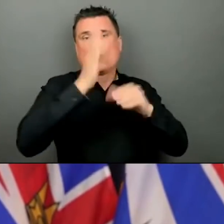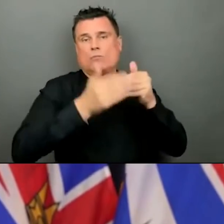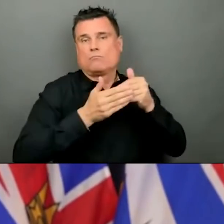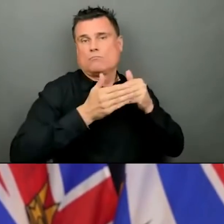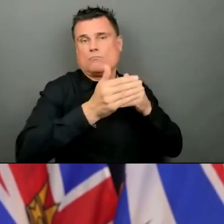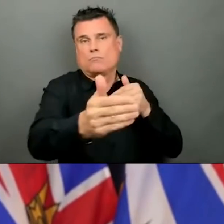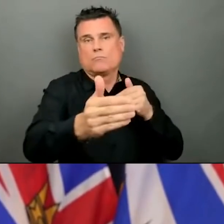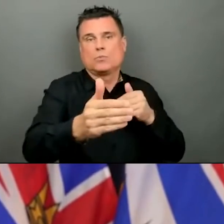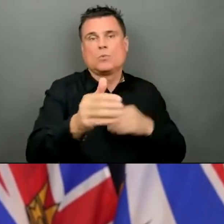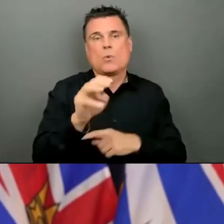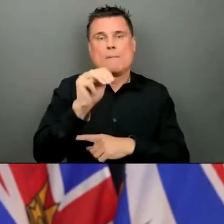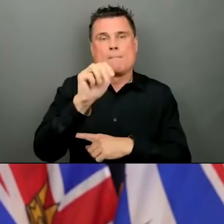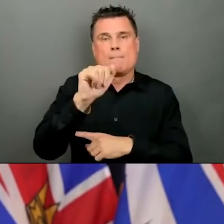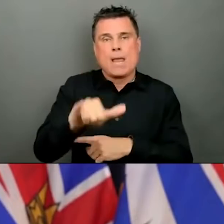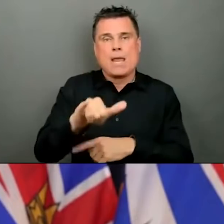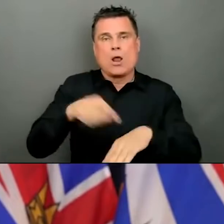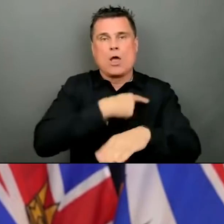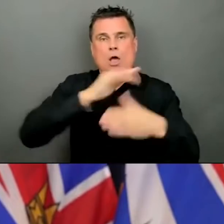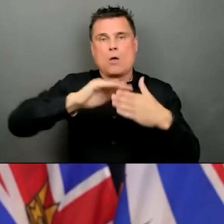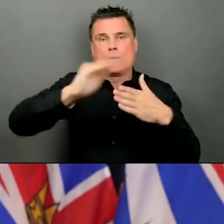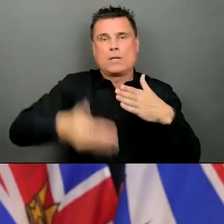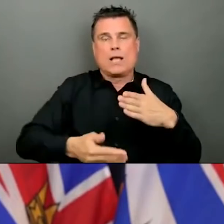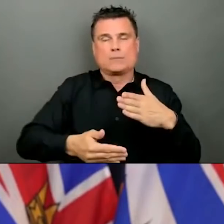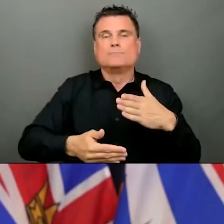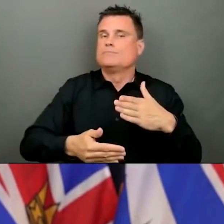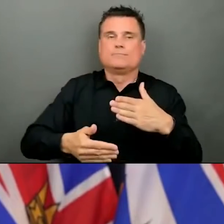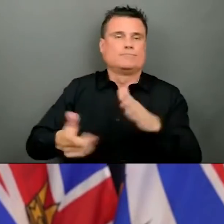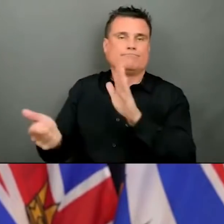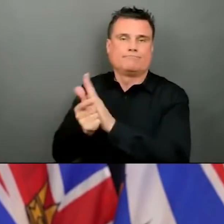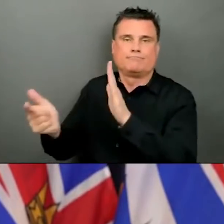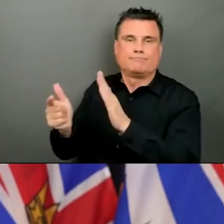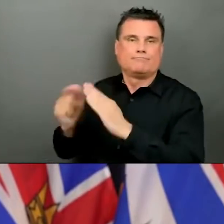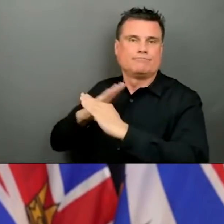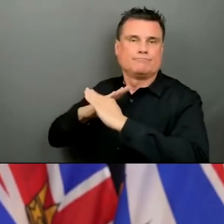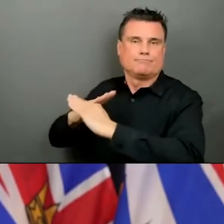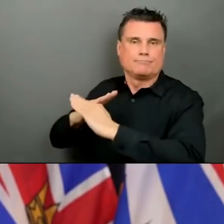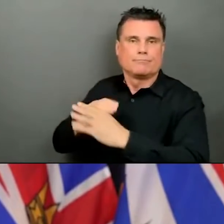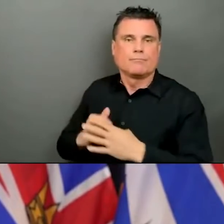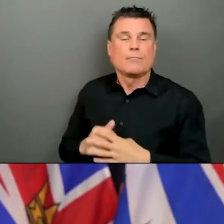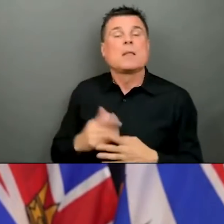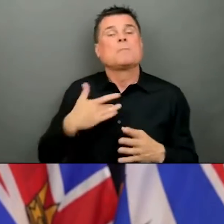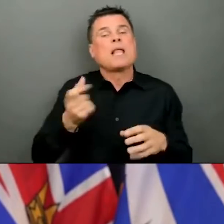So traditionally at this time of year, BC Ferries will be bringing on more ferries to meet the